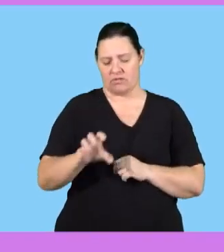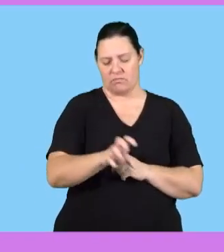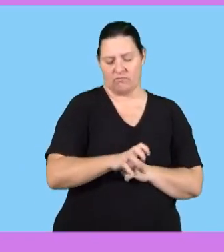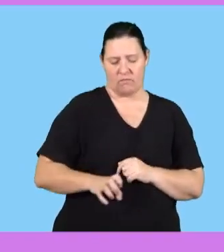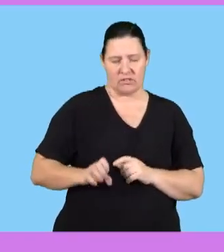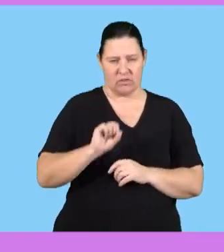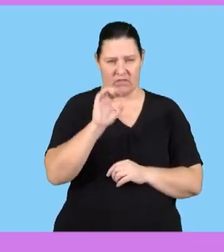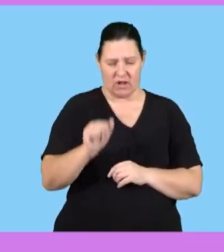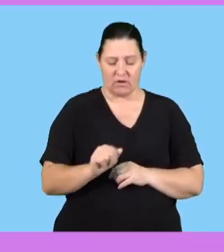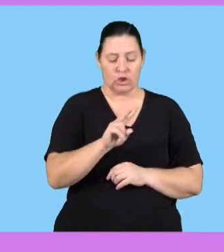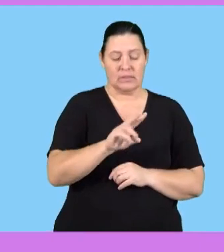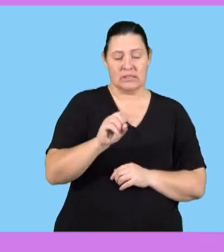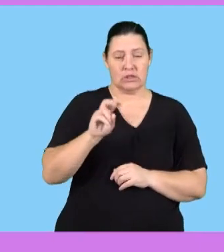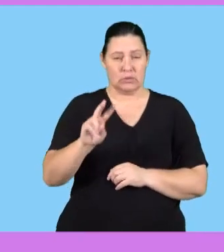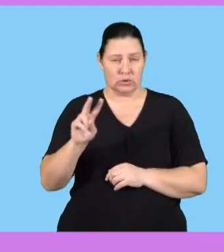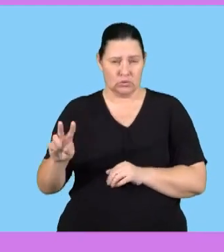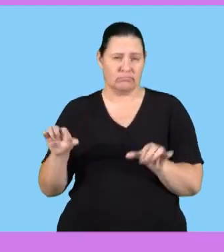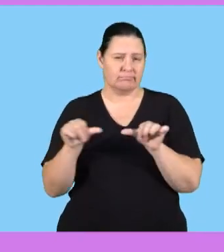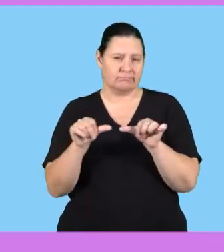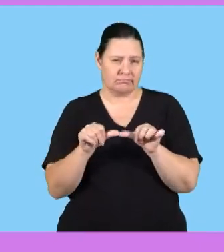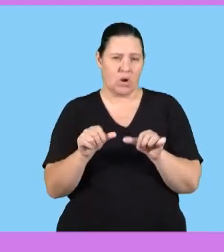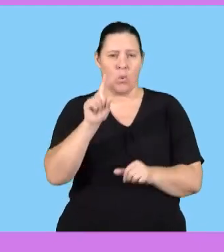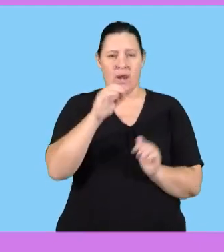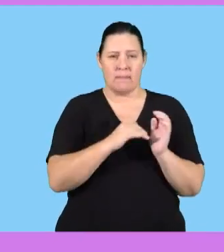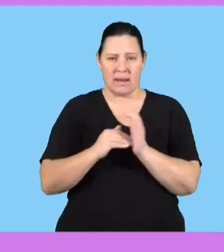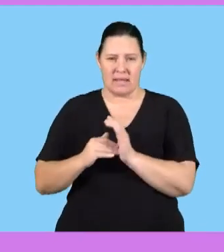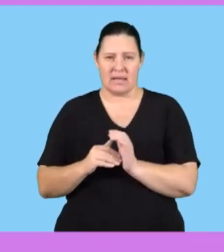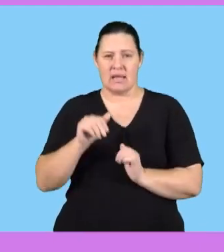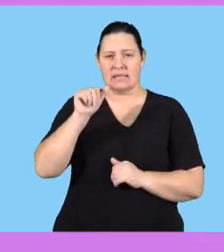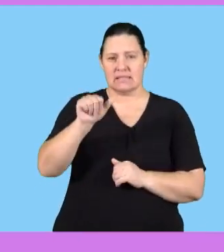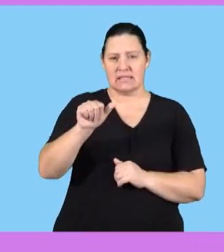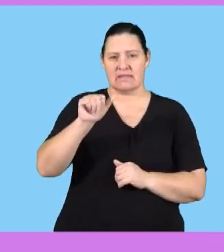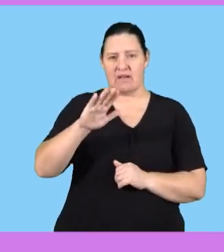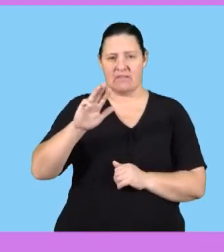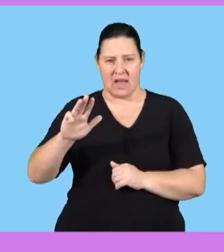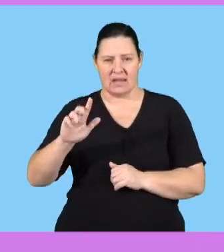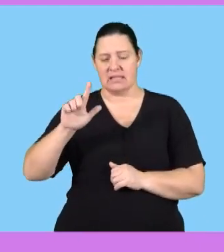provinces. In 2022, an estimated